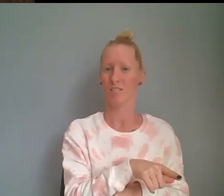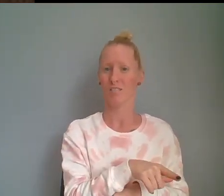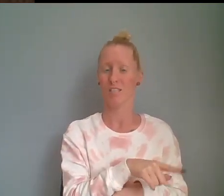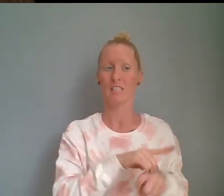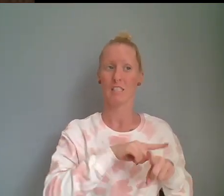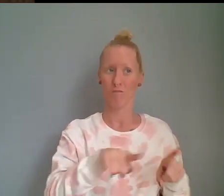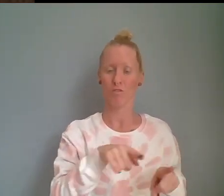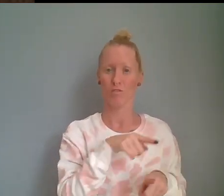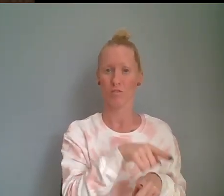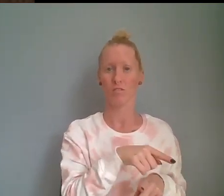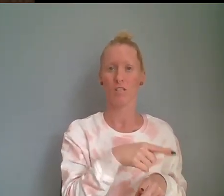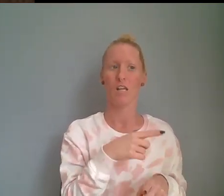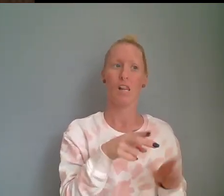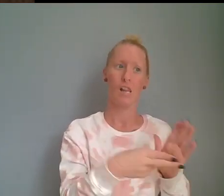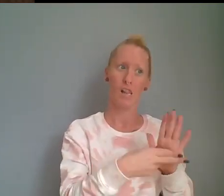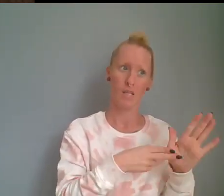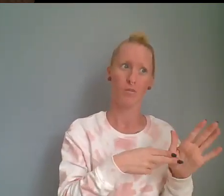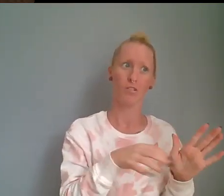abnormal.